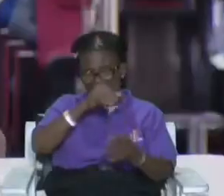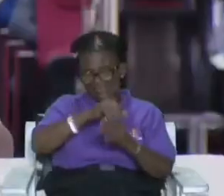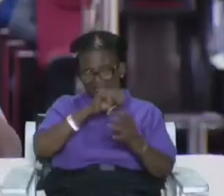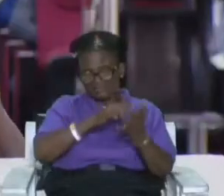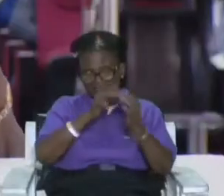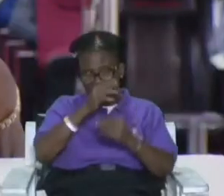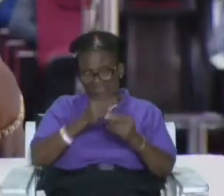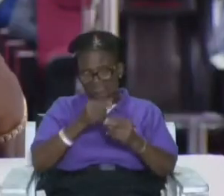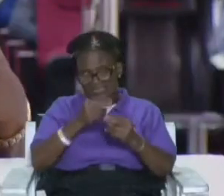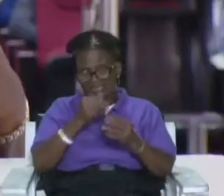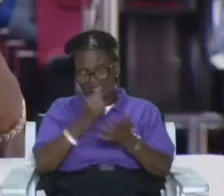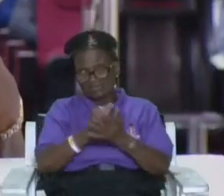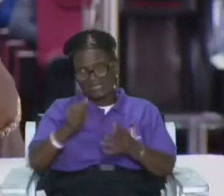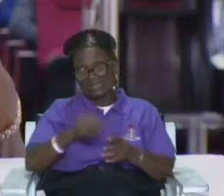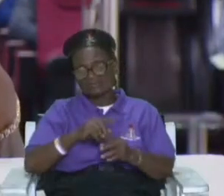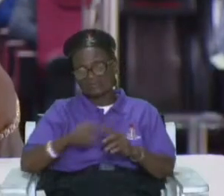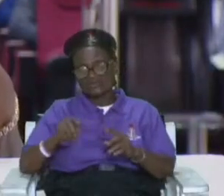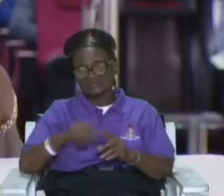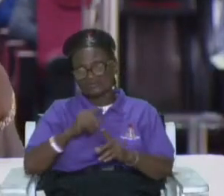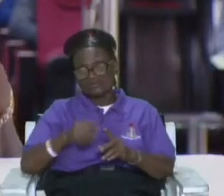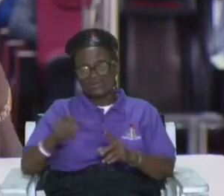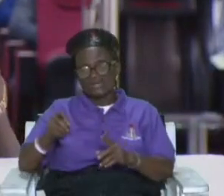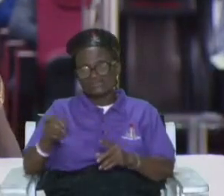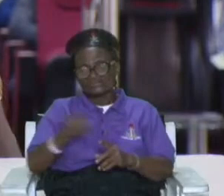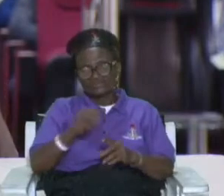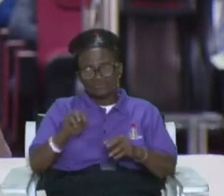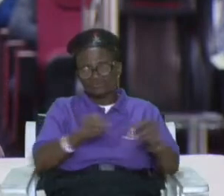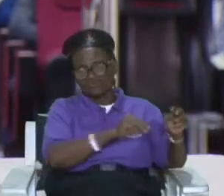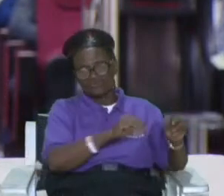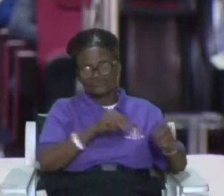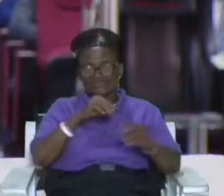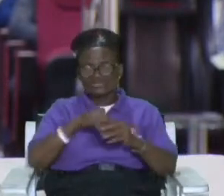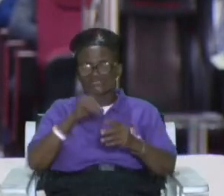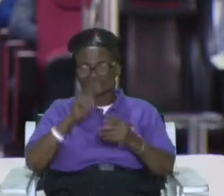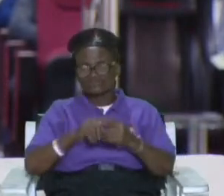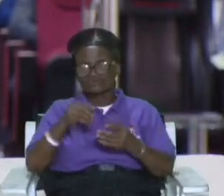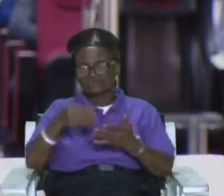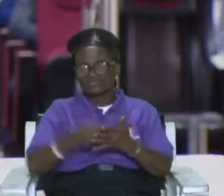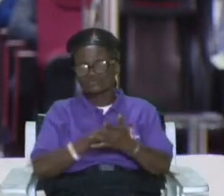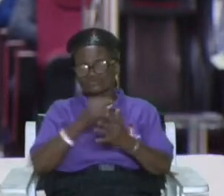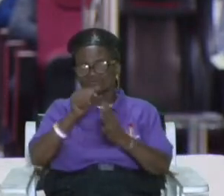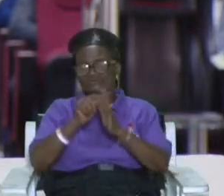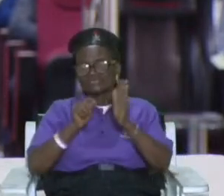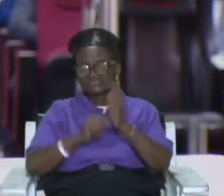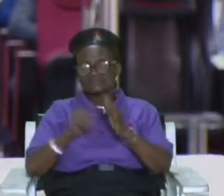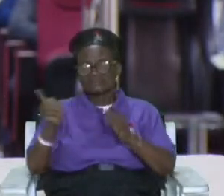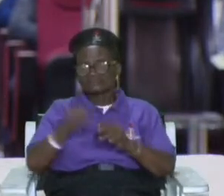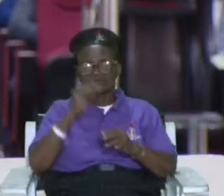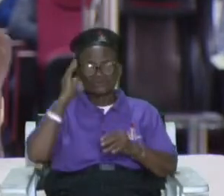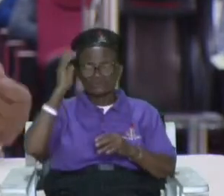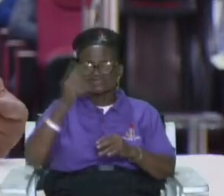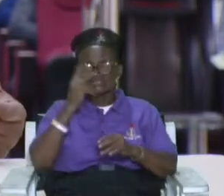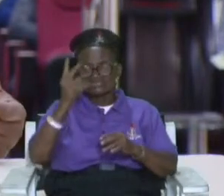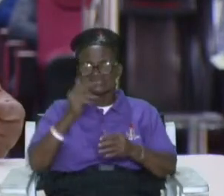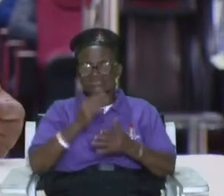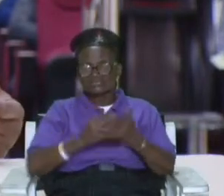But when you move into the New Testament, you will see something even more